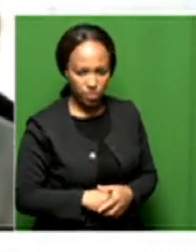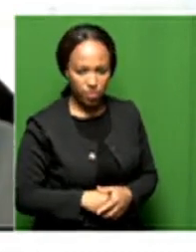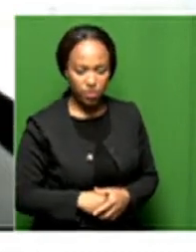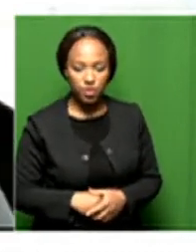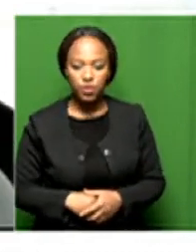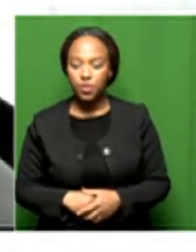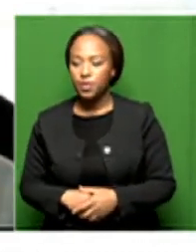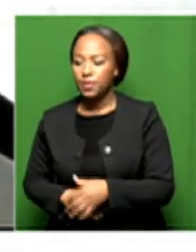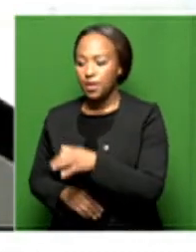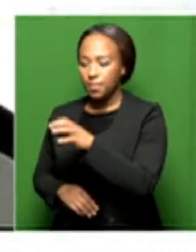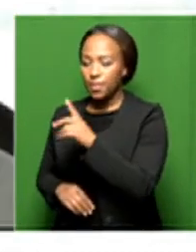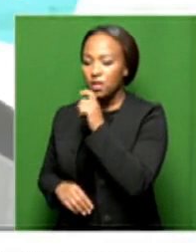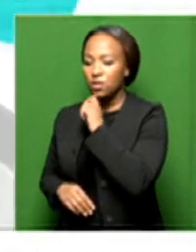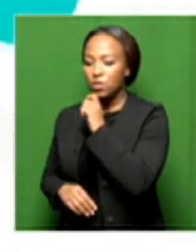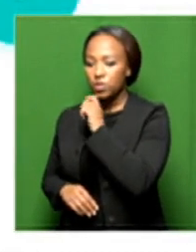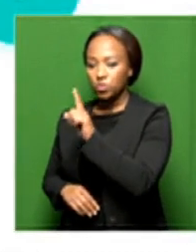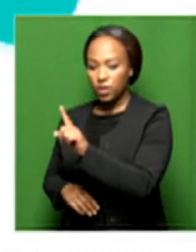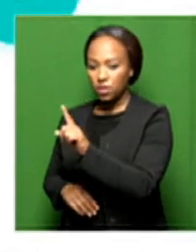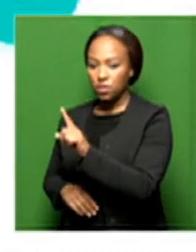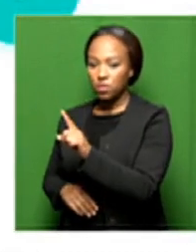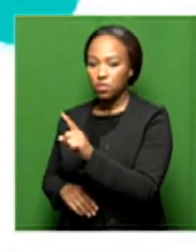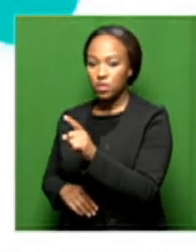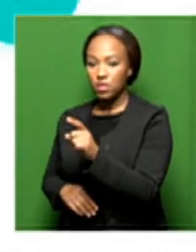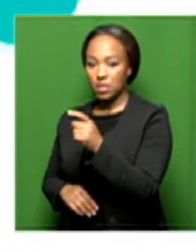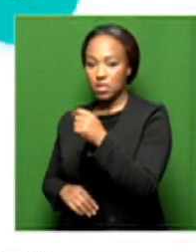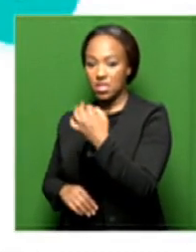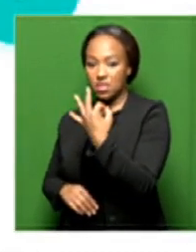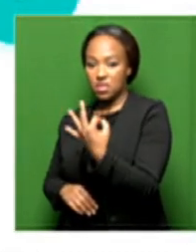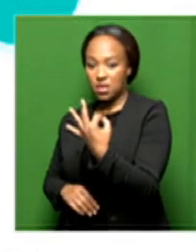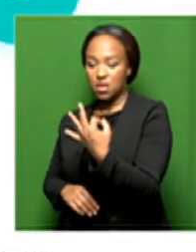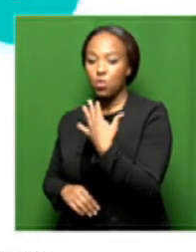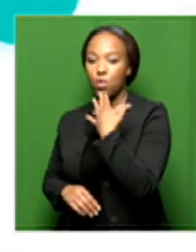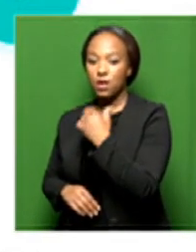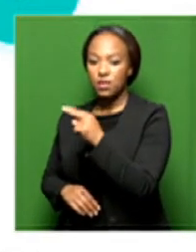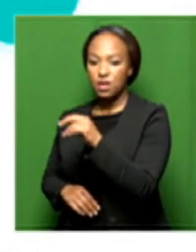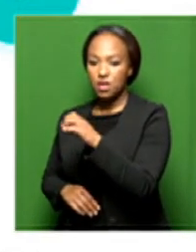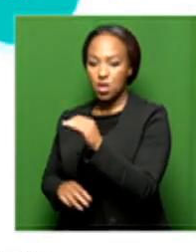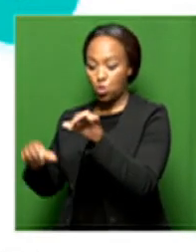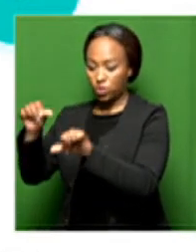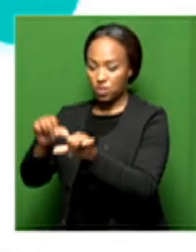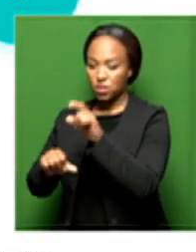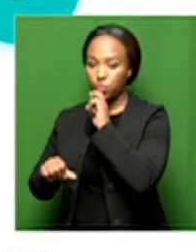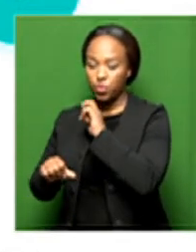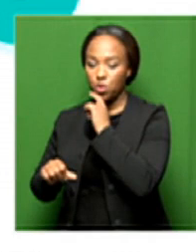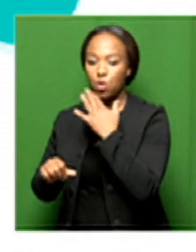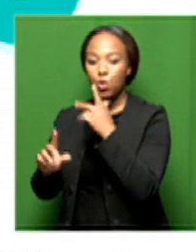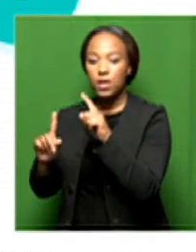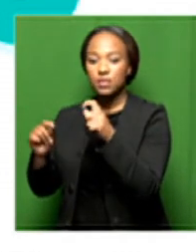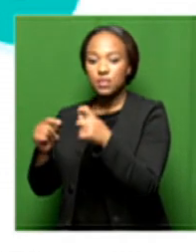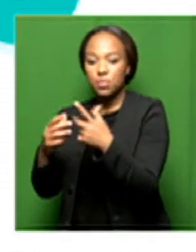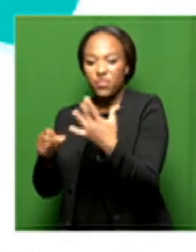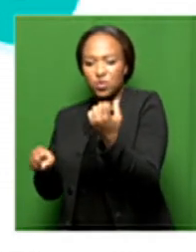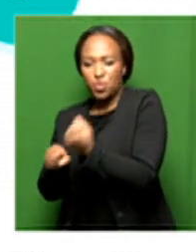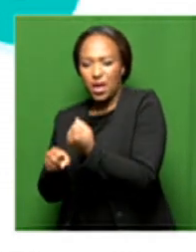Okay, it uses basic three building blocks. The one is neuroscience, and we worked with a team with more than 20